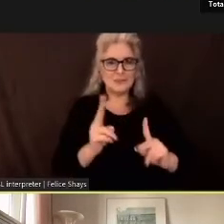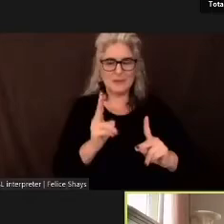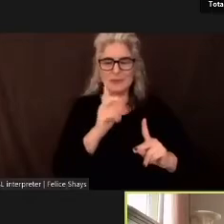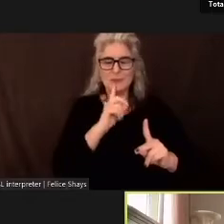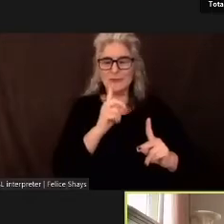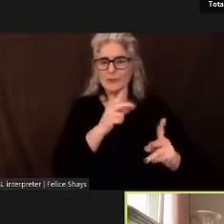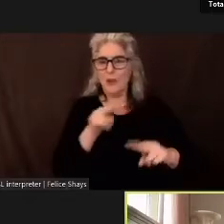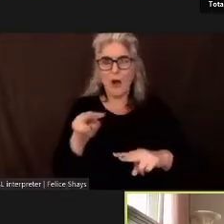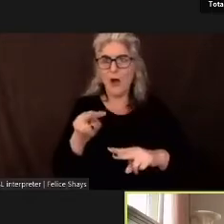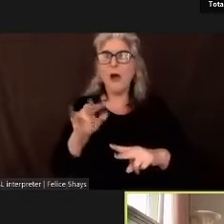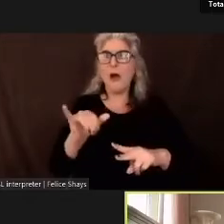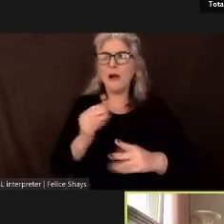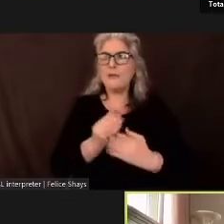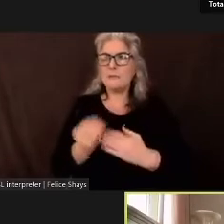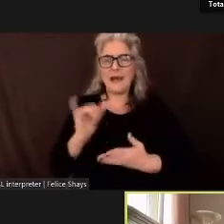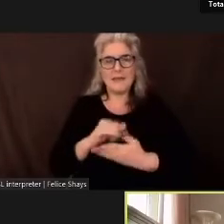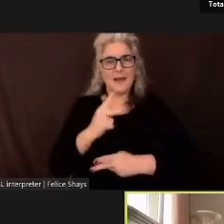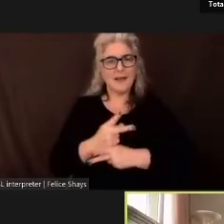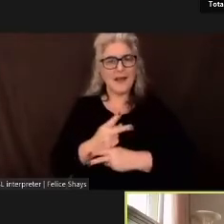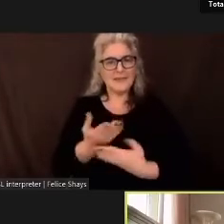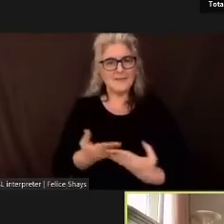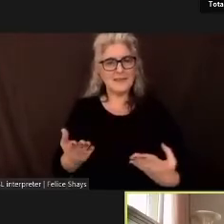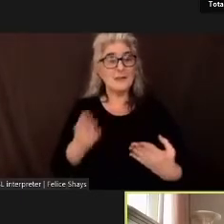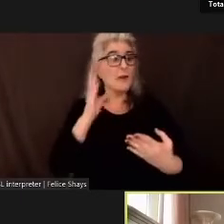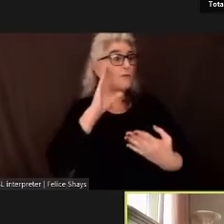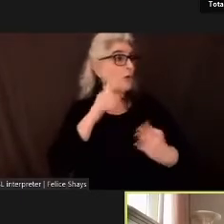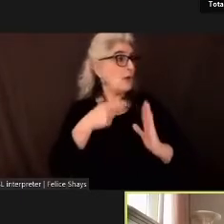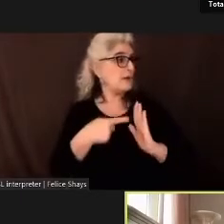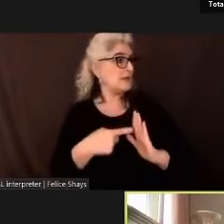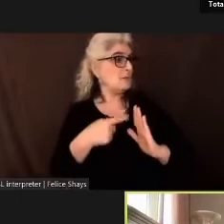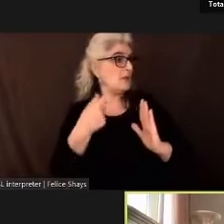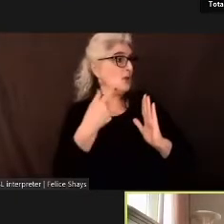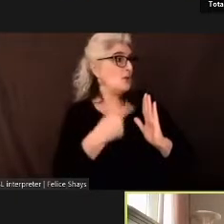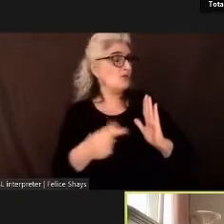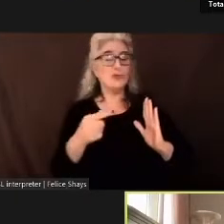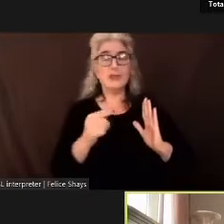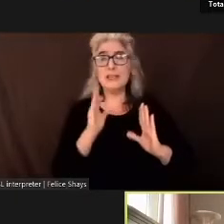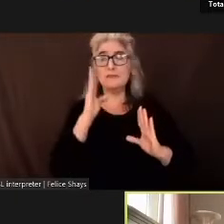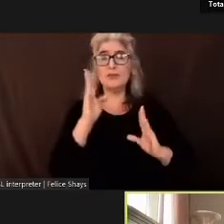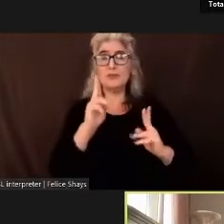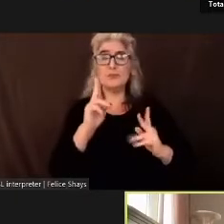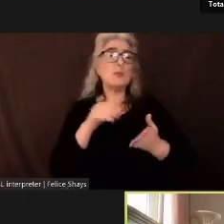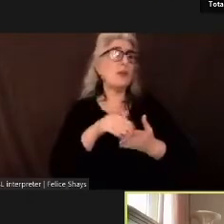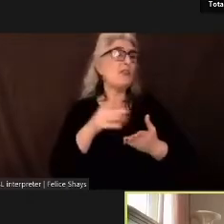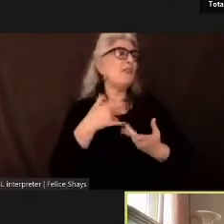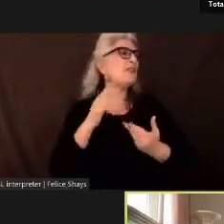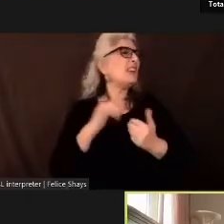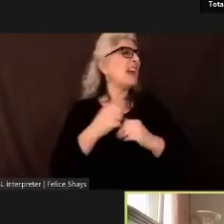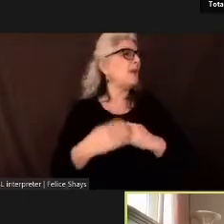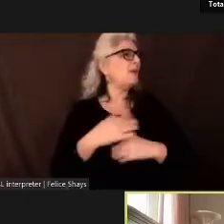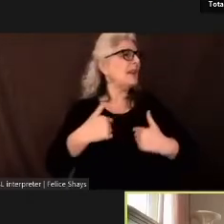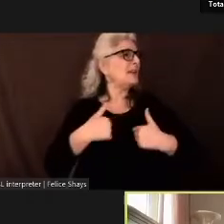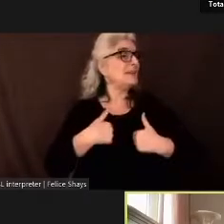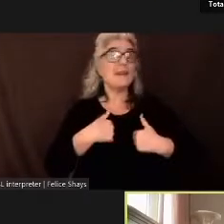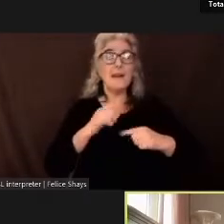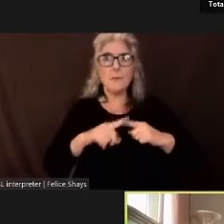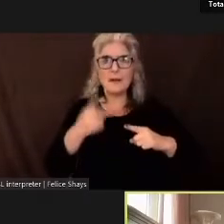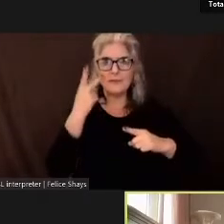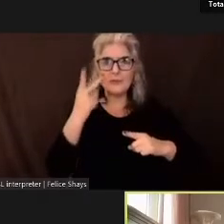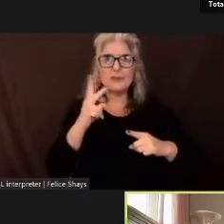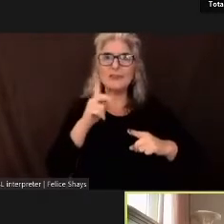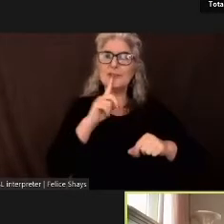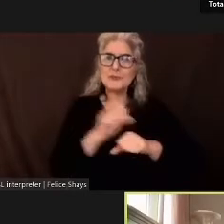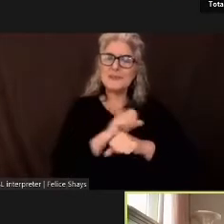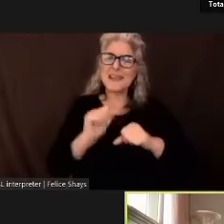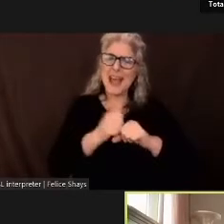they provide, it becomes normalized. The transition to a low carbon economy